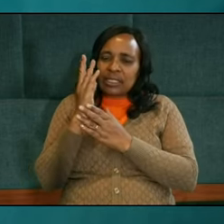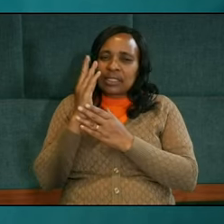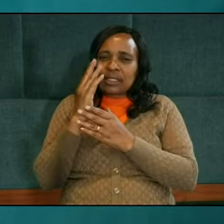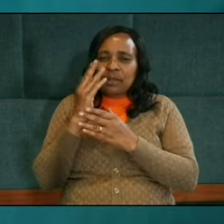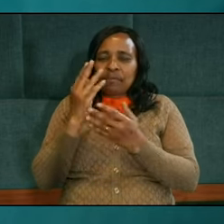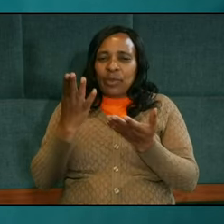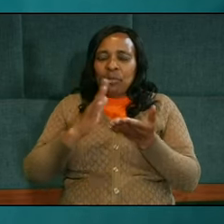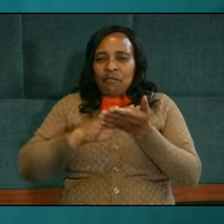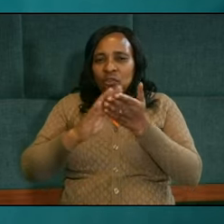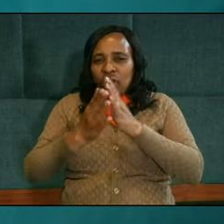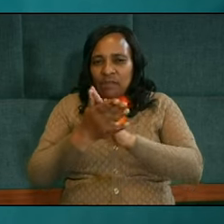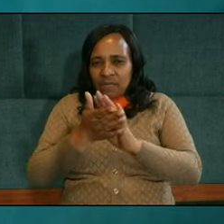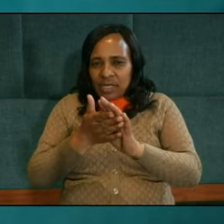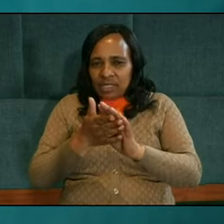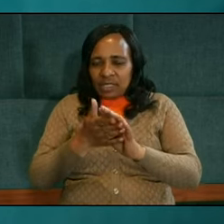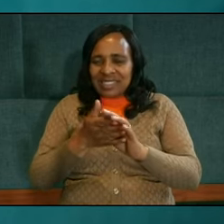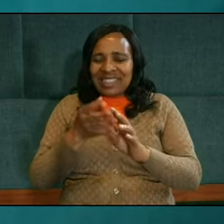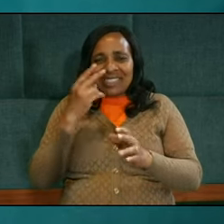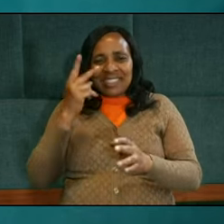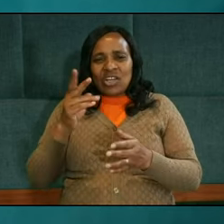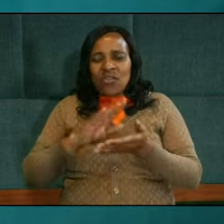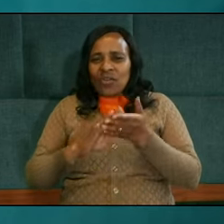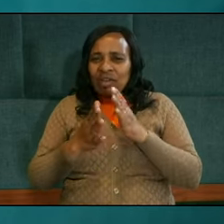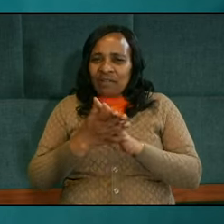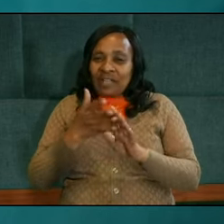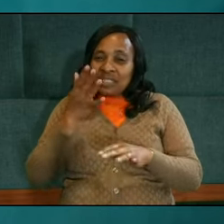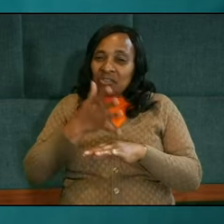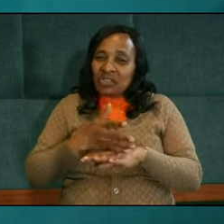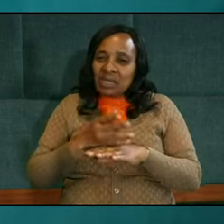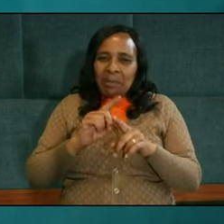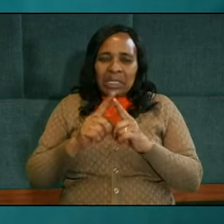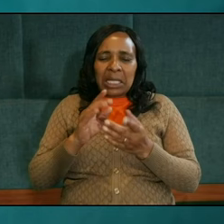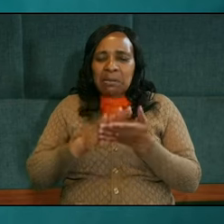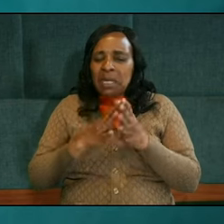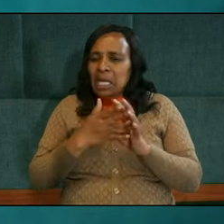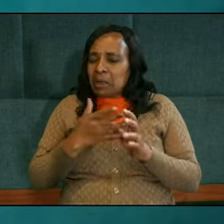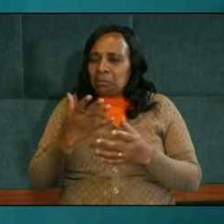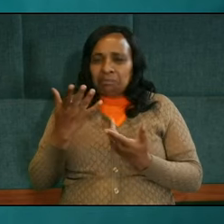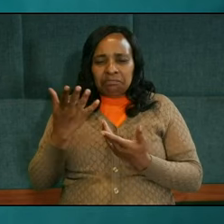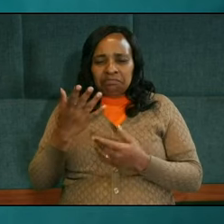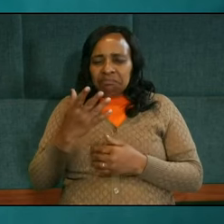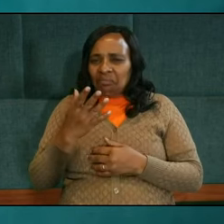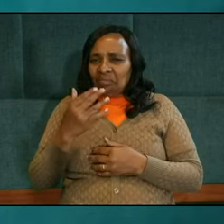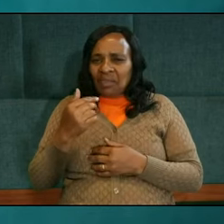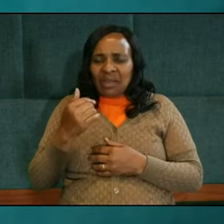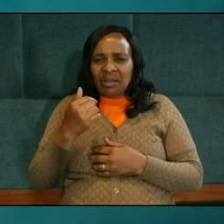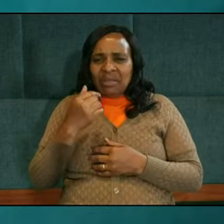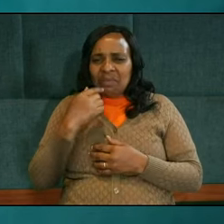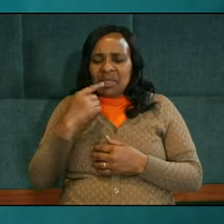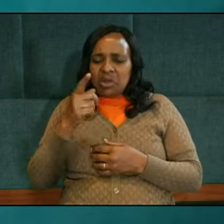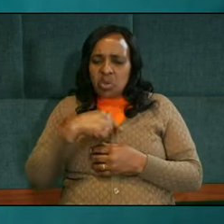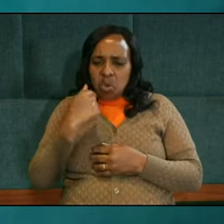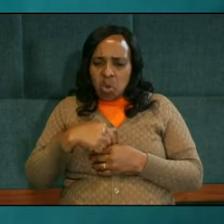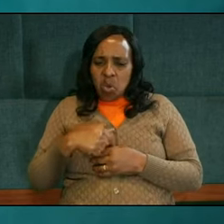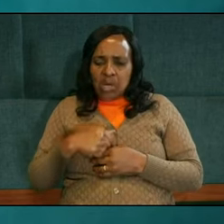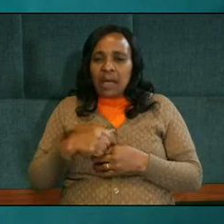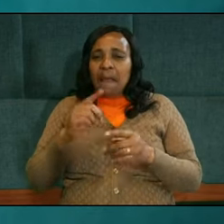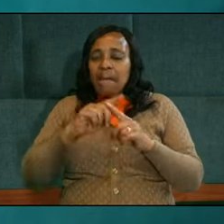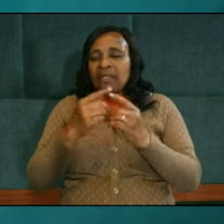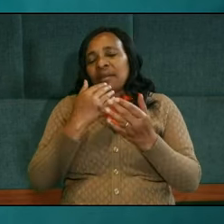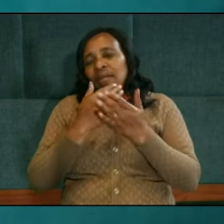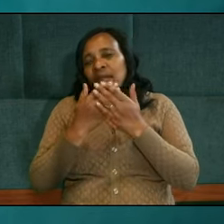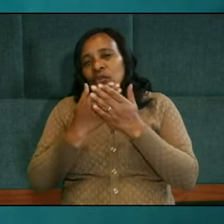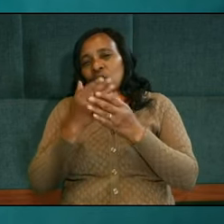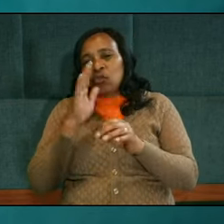repented, but you see, his repentance was false. He was just guilty of the sin, but he didn't have like genuine repentance. So thank you very